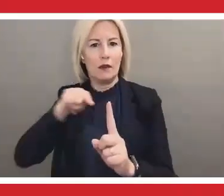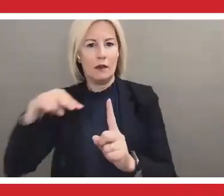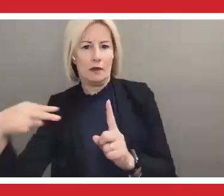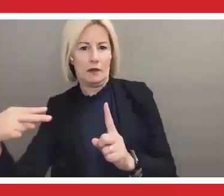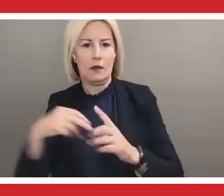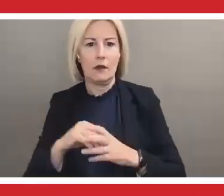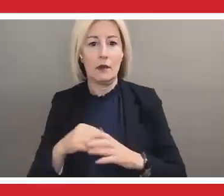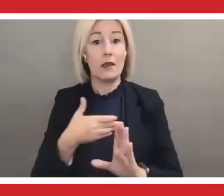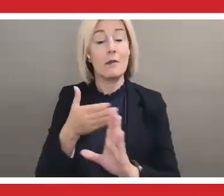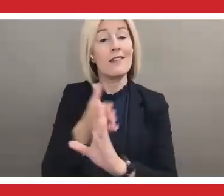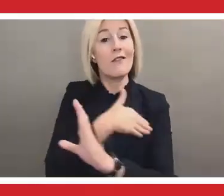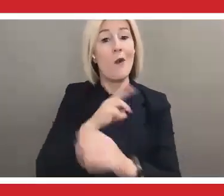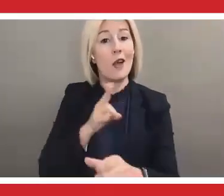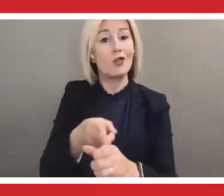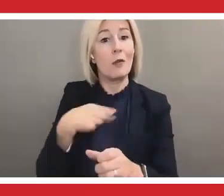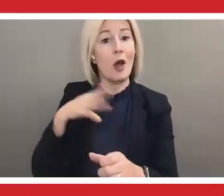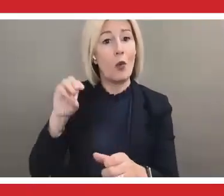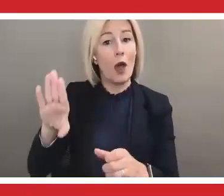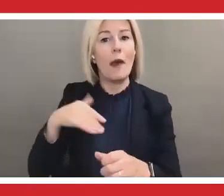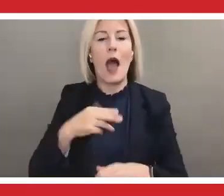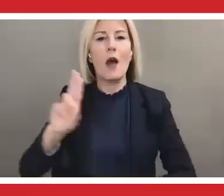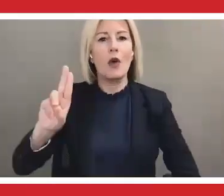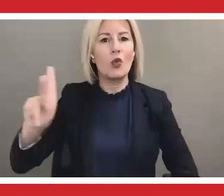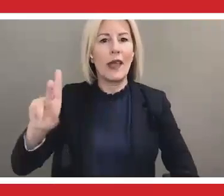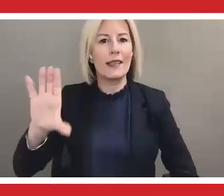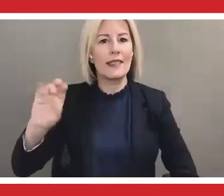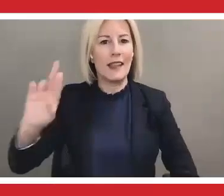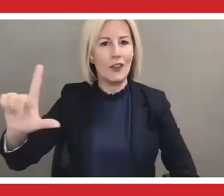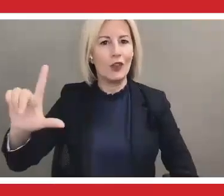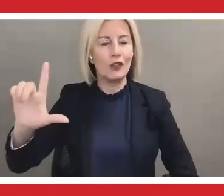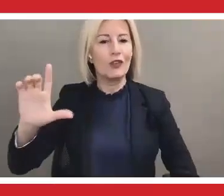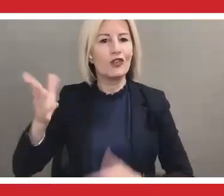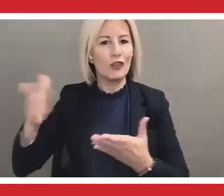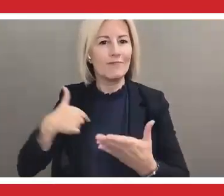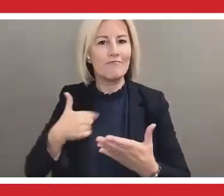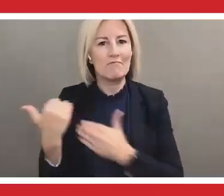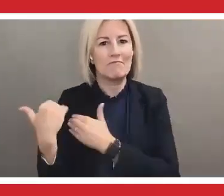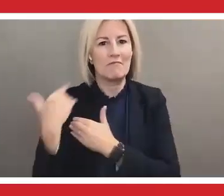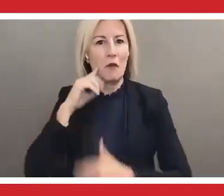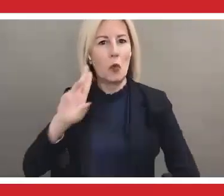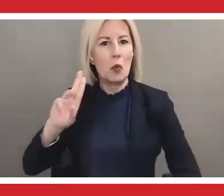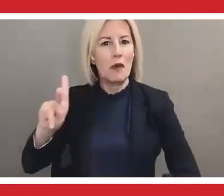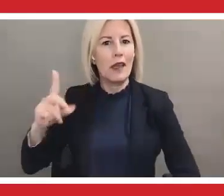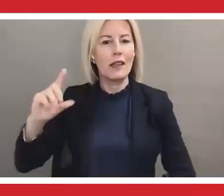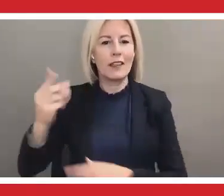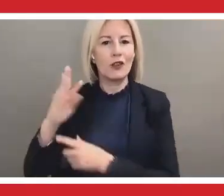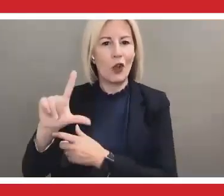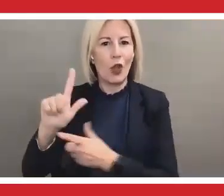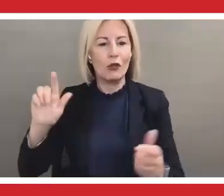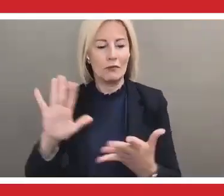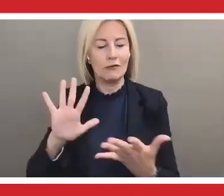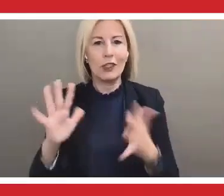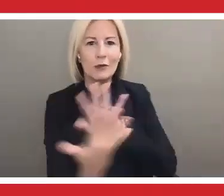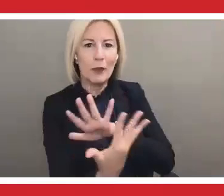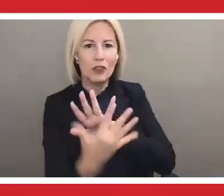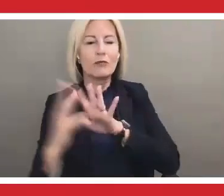Web Services, I was in fact a UK civil servant and was responsible for the UK's digital transformation programme. So I've kind of